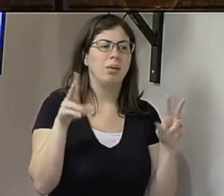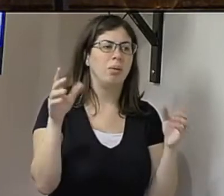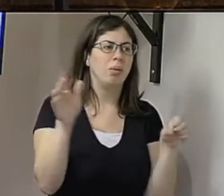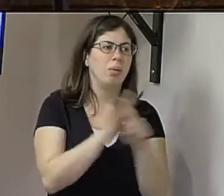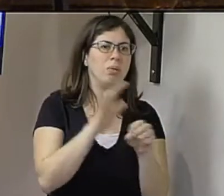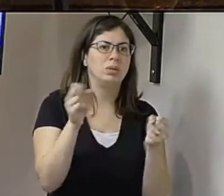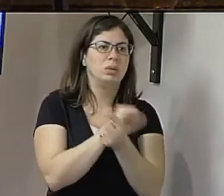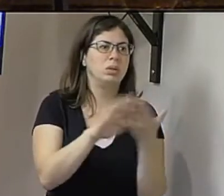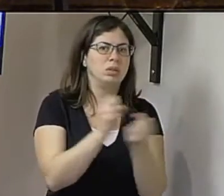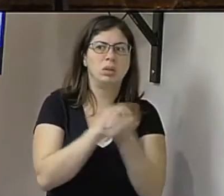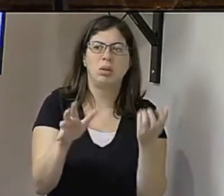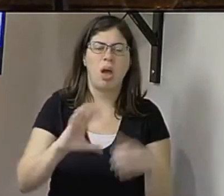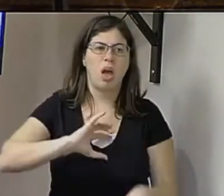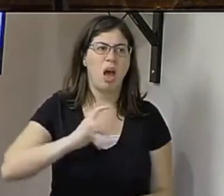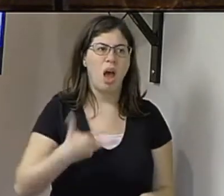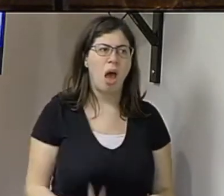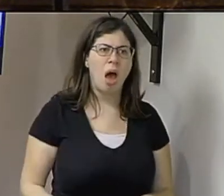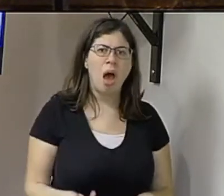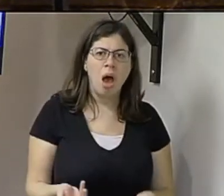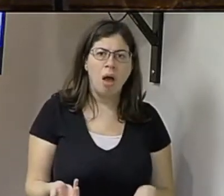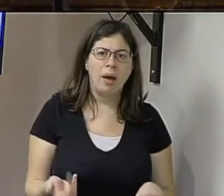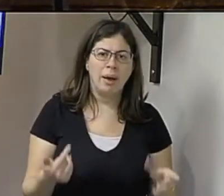destroyed. And he was super upset about it. He was like,